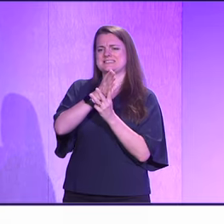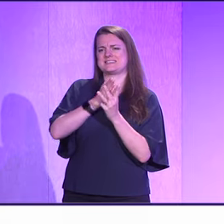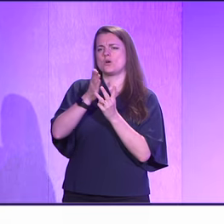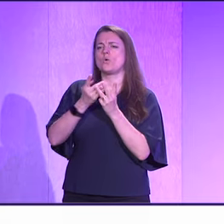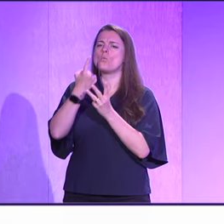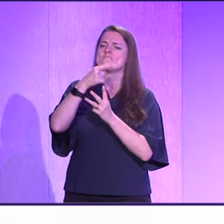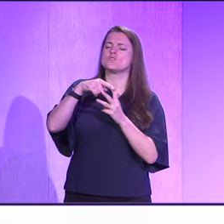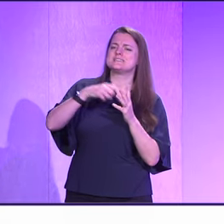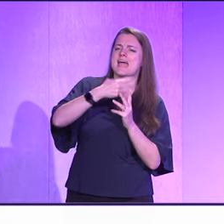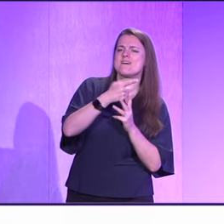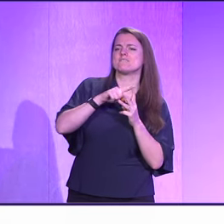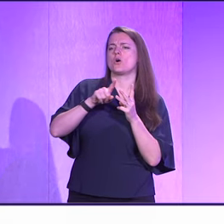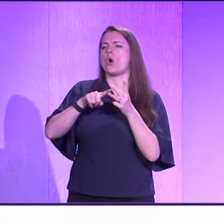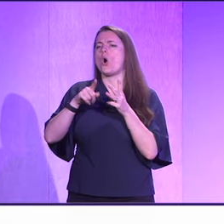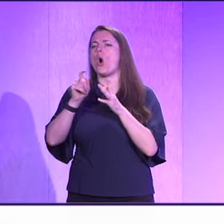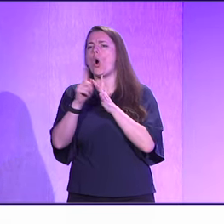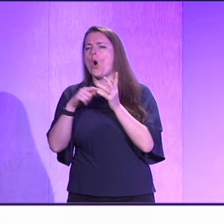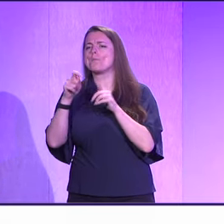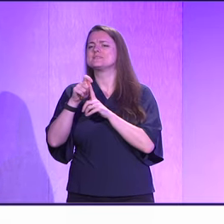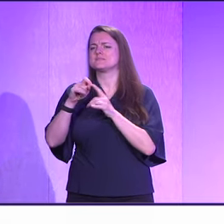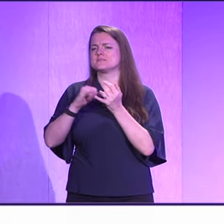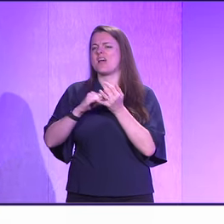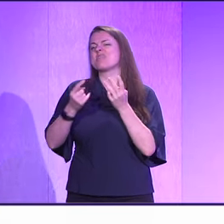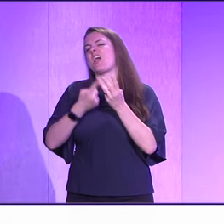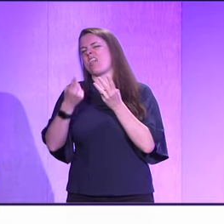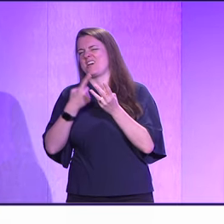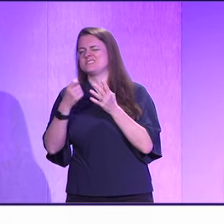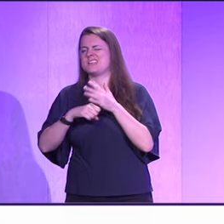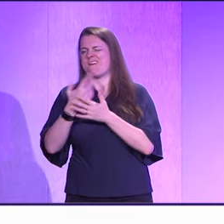the other dev. They were all manually managed.